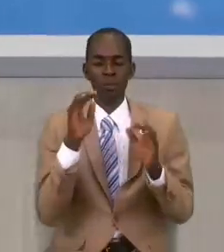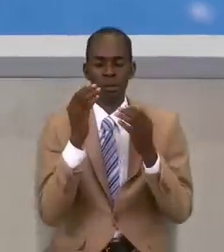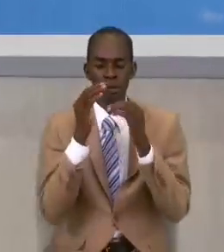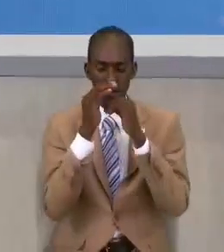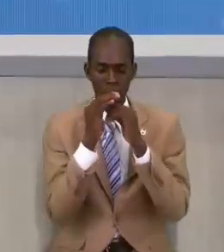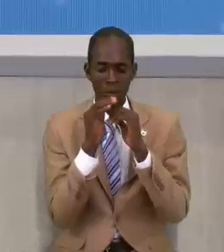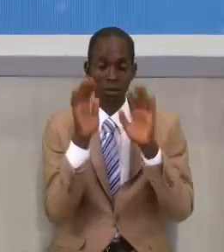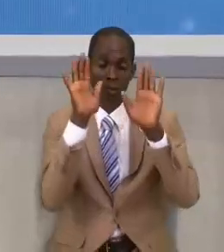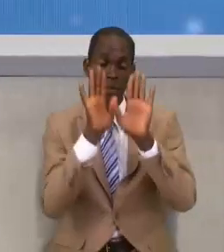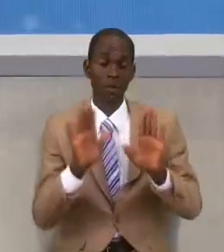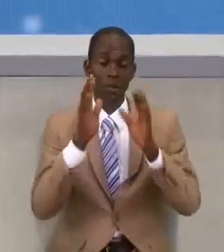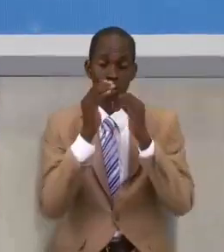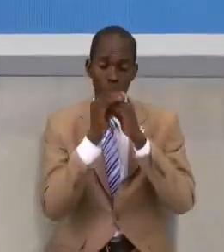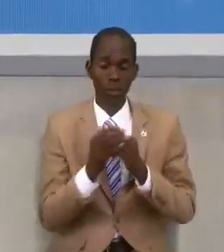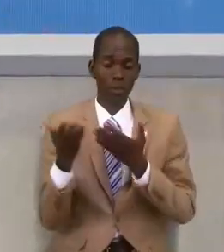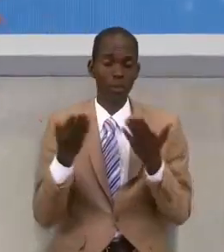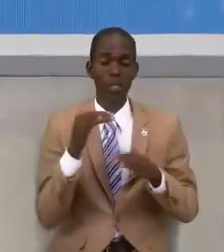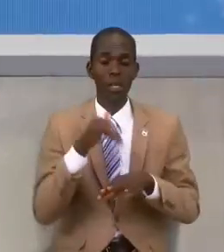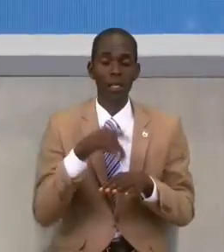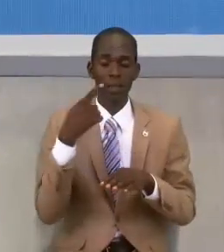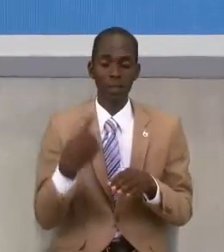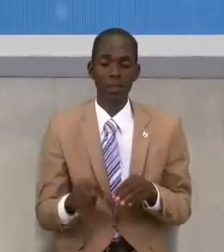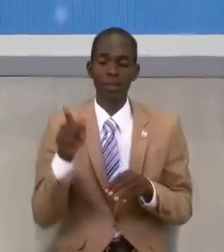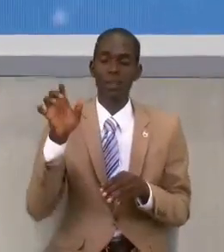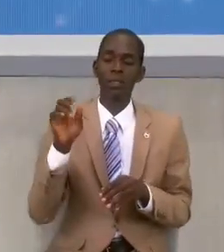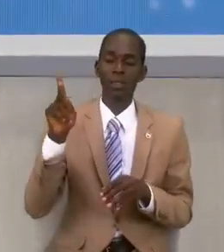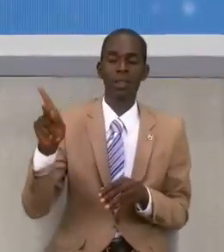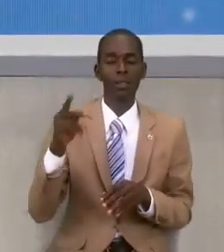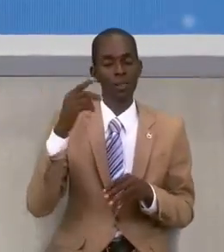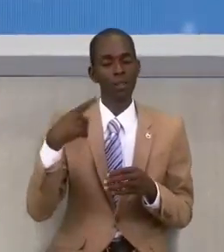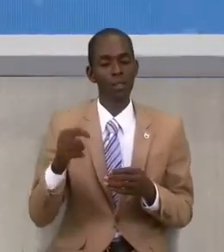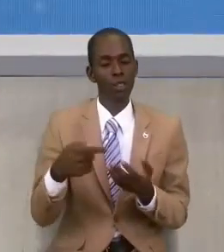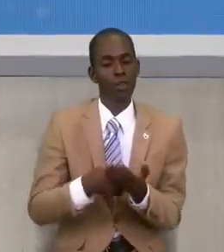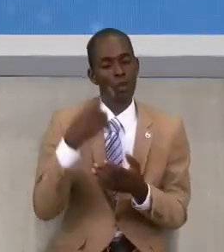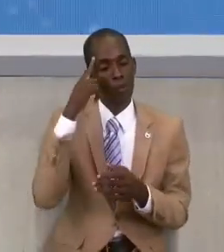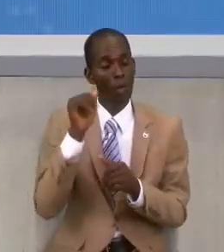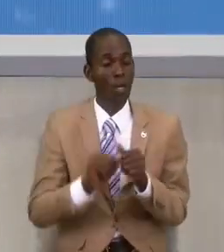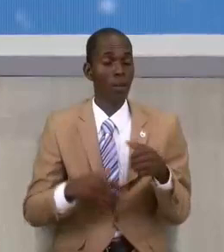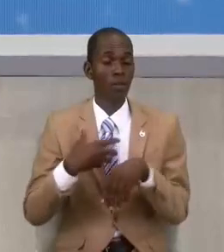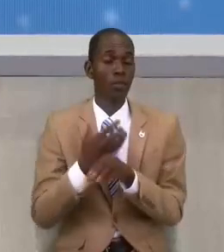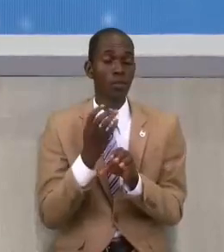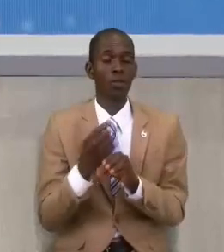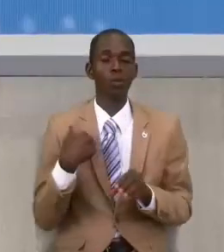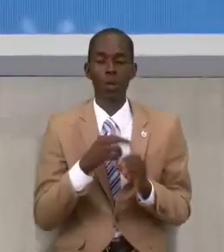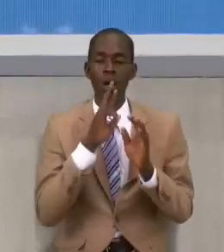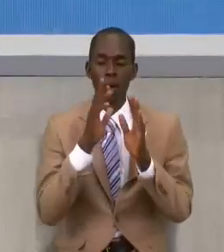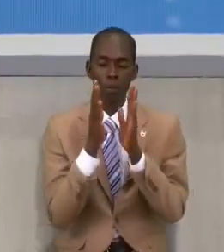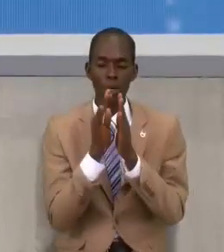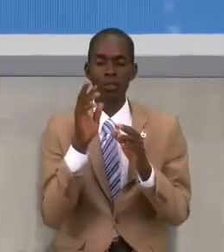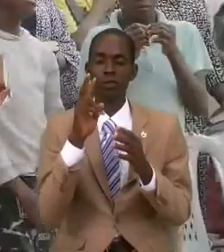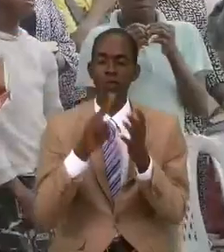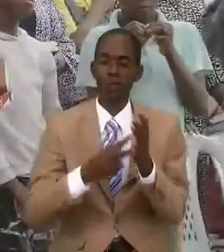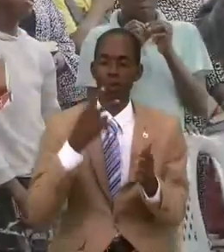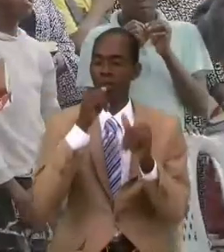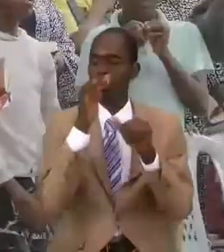for every creature. We're praying, oh Lord, double blessing, double power, double